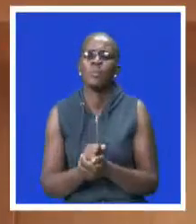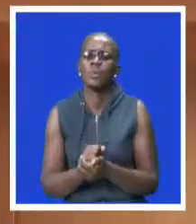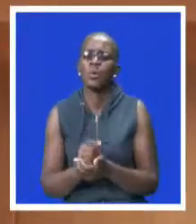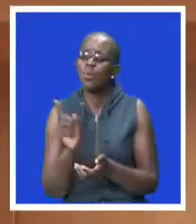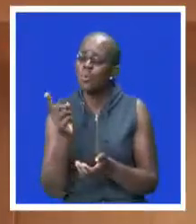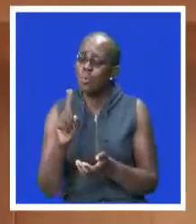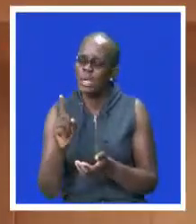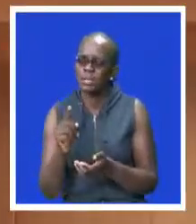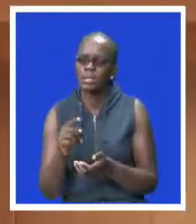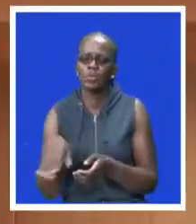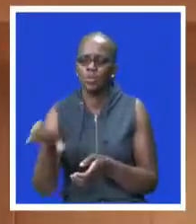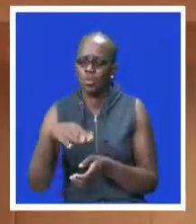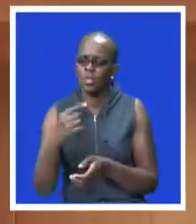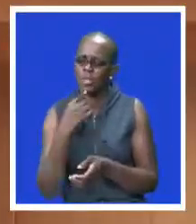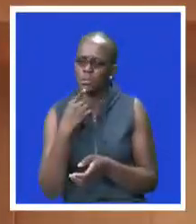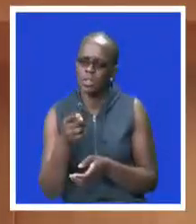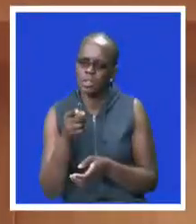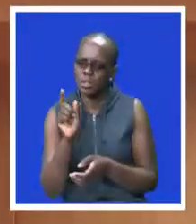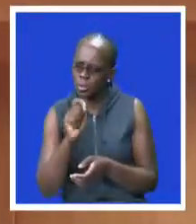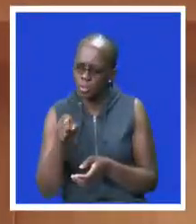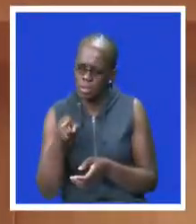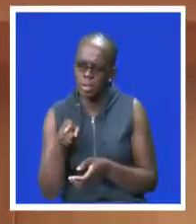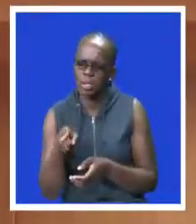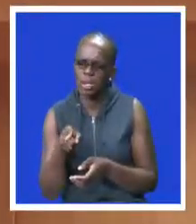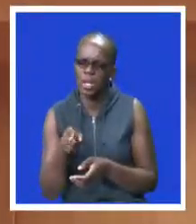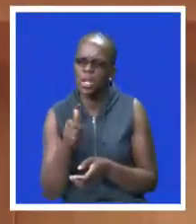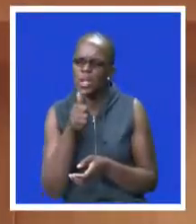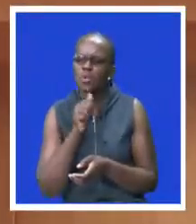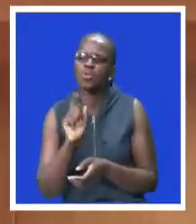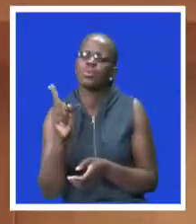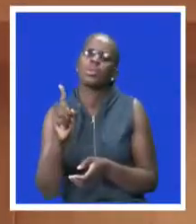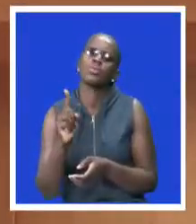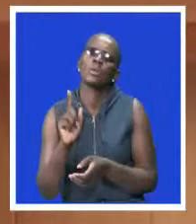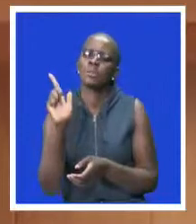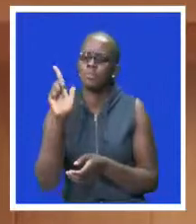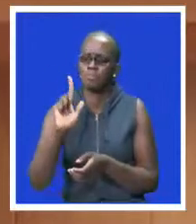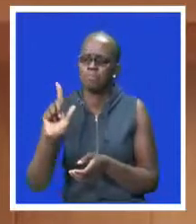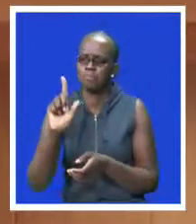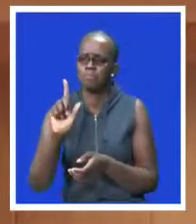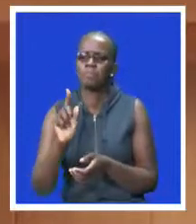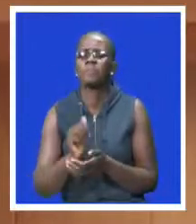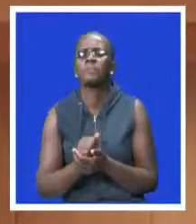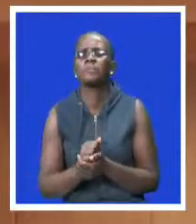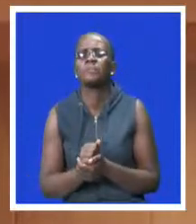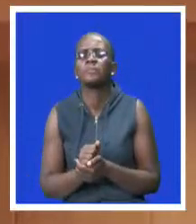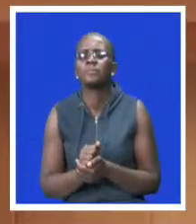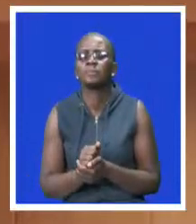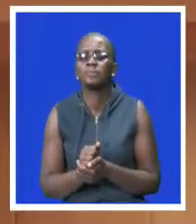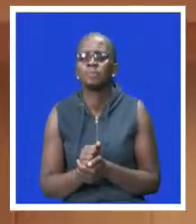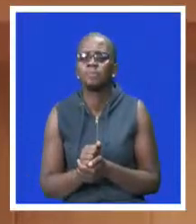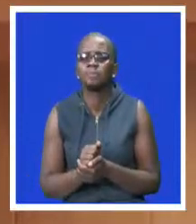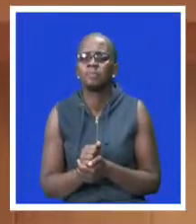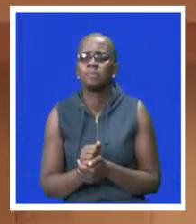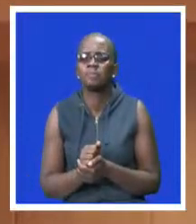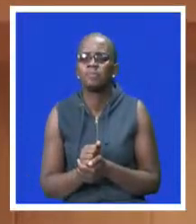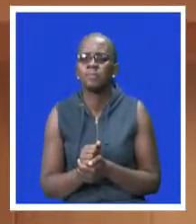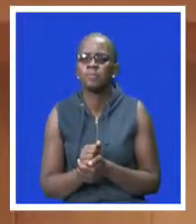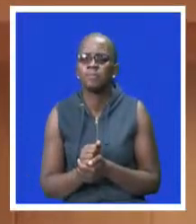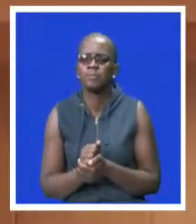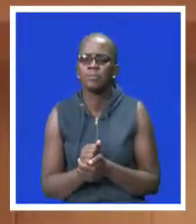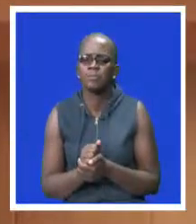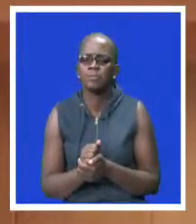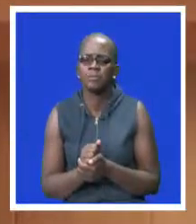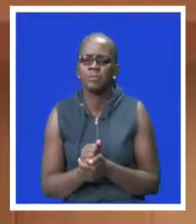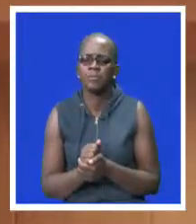language, the kind of words, that is the choice of words that you are going to use in order for you to meet this demand here, in order for you to